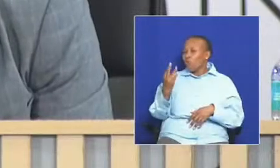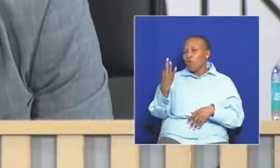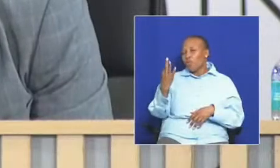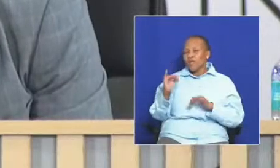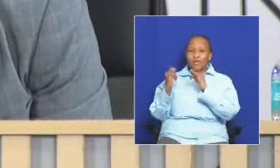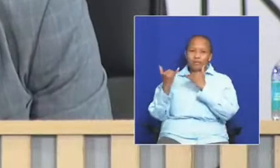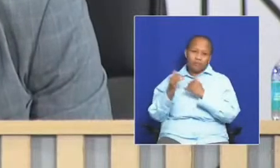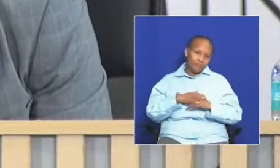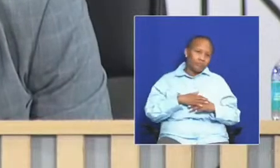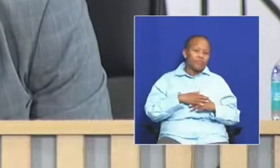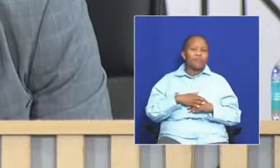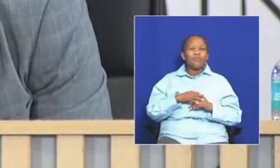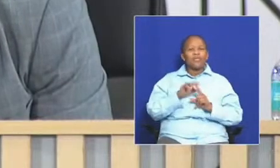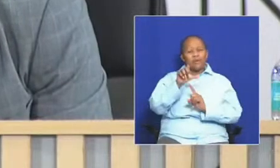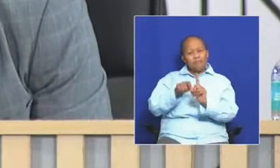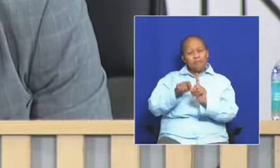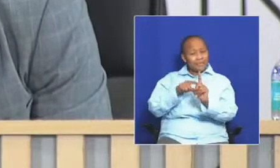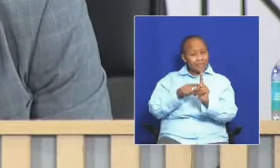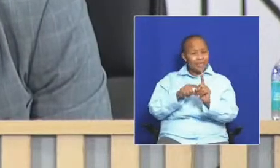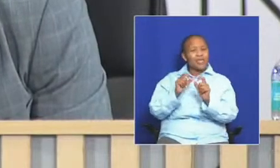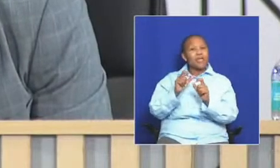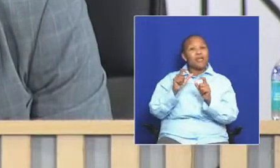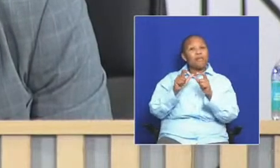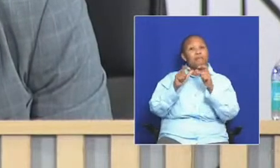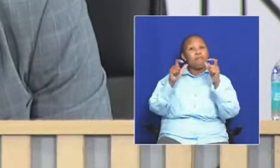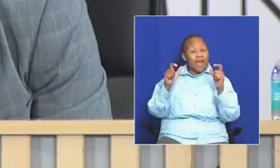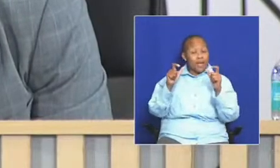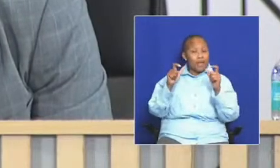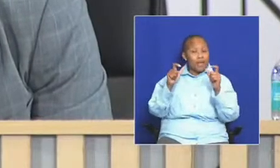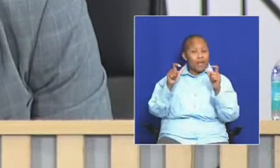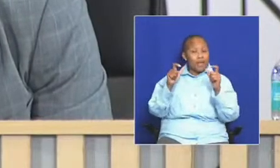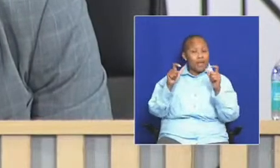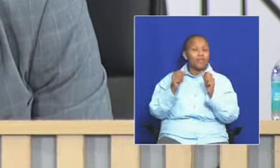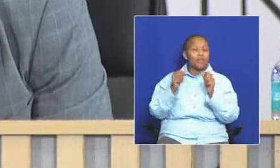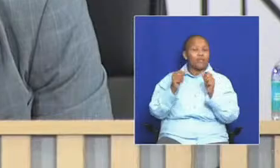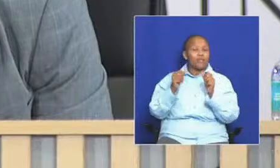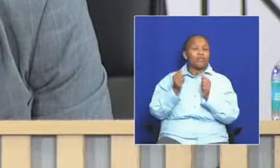or 2? The main supplier owns. Is the main supplier a company or a human being?